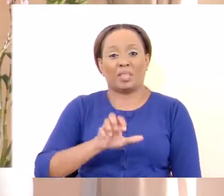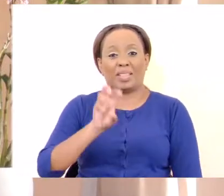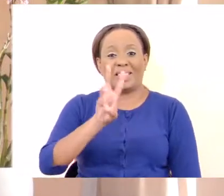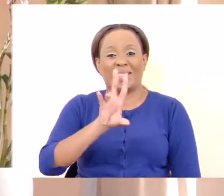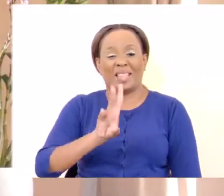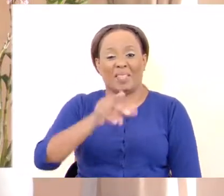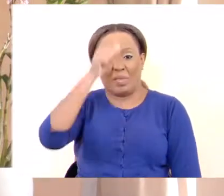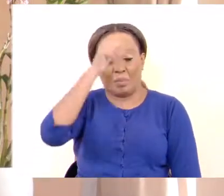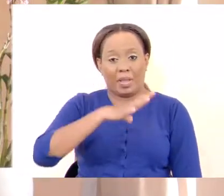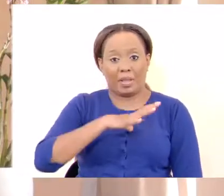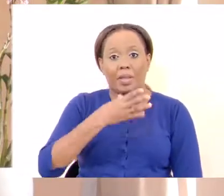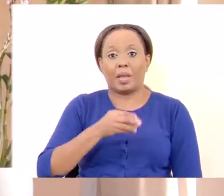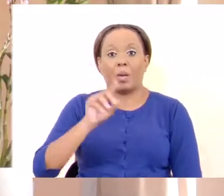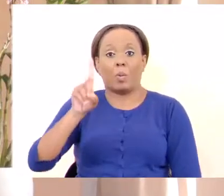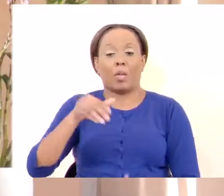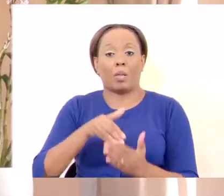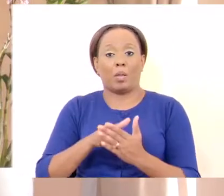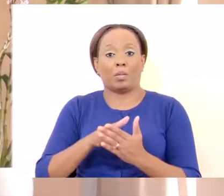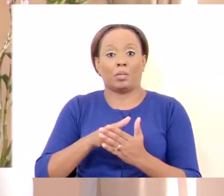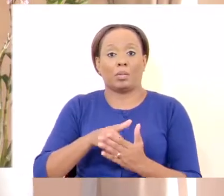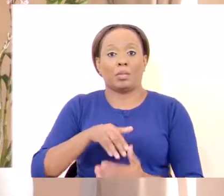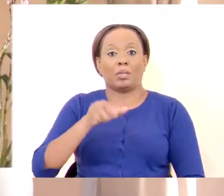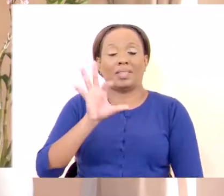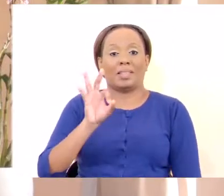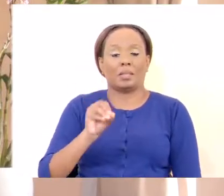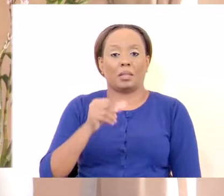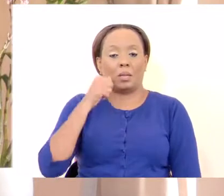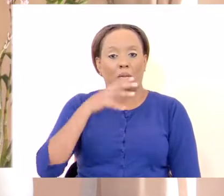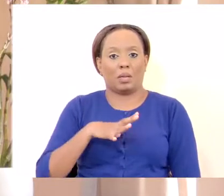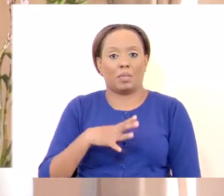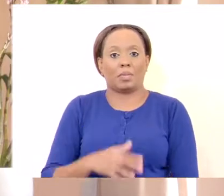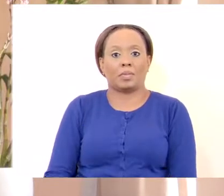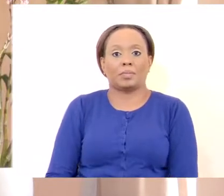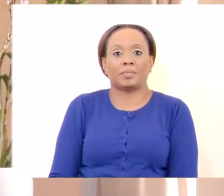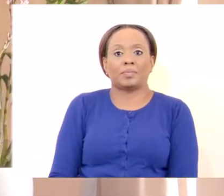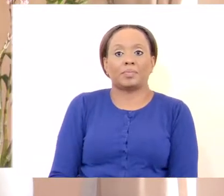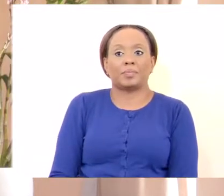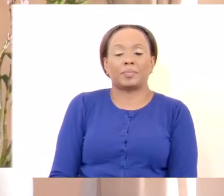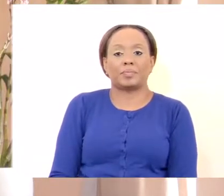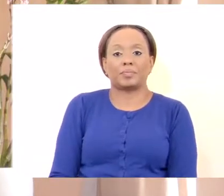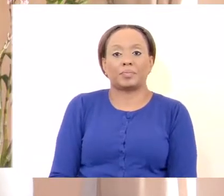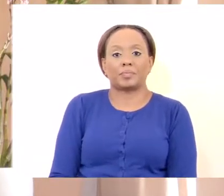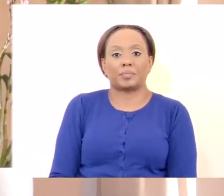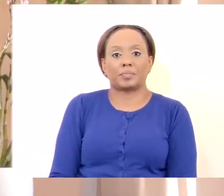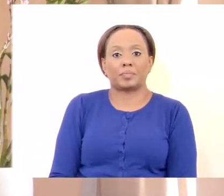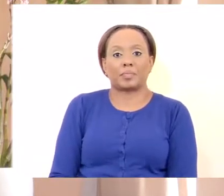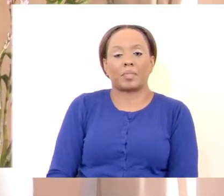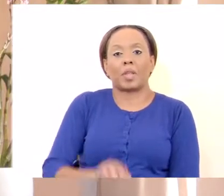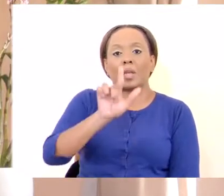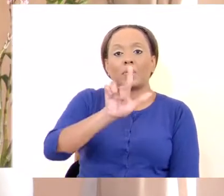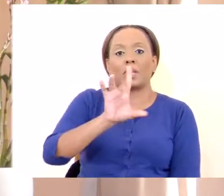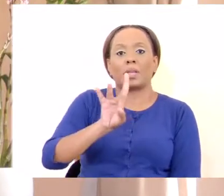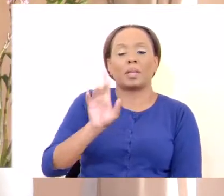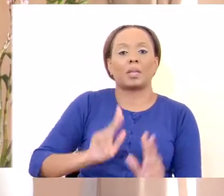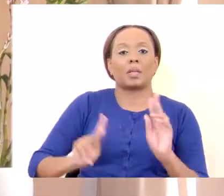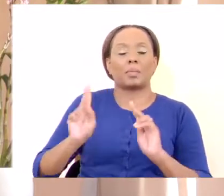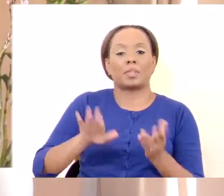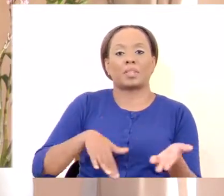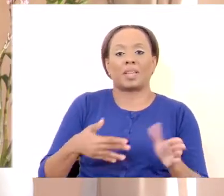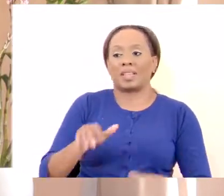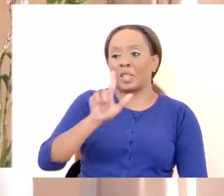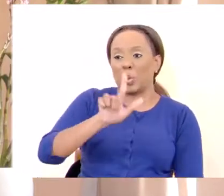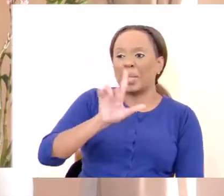1,367 men and 1,090 women. Some 28 people have died. There have